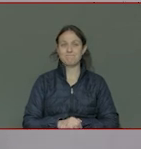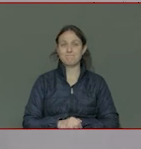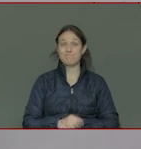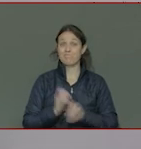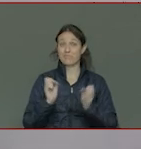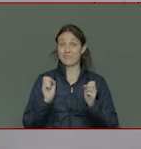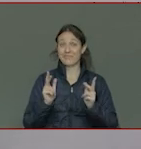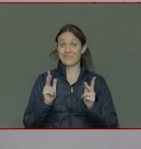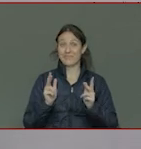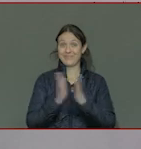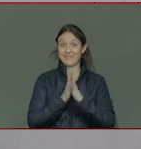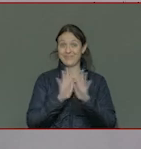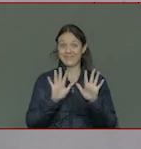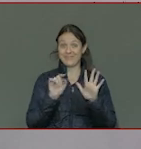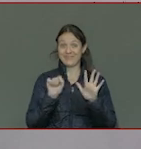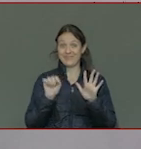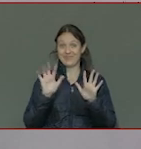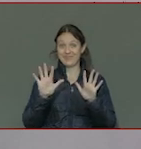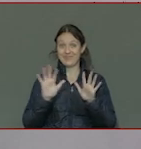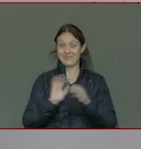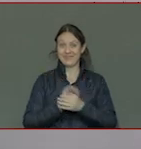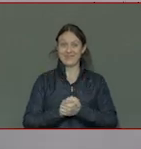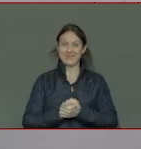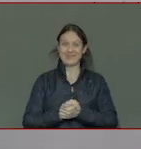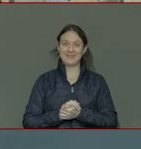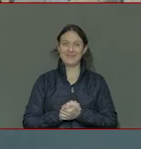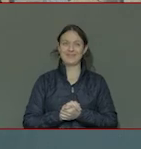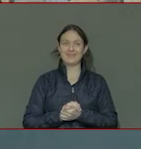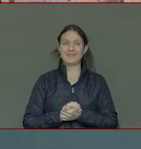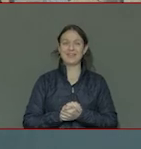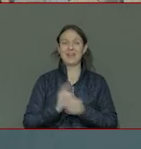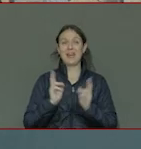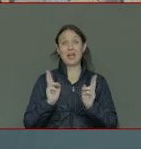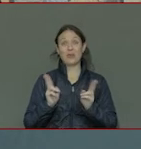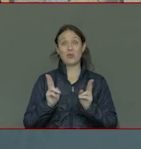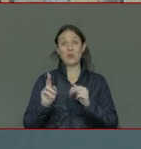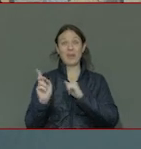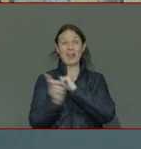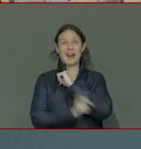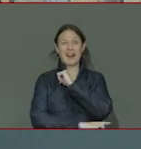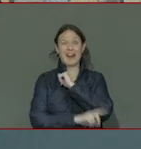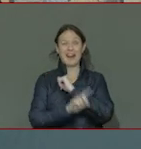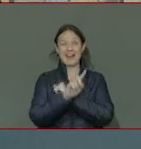Okay, then I get to 10.5. Usually the last question